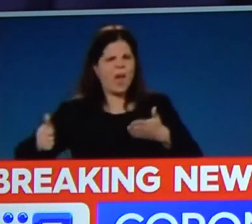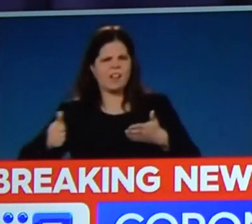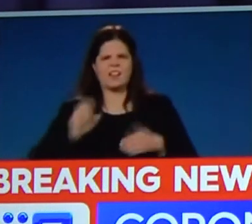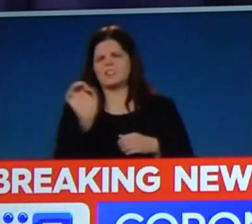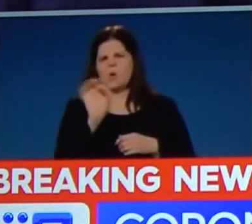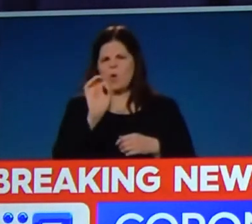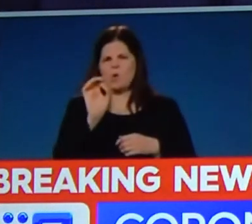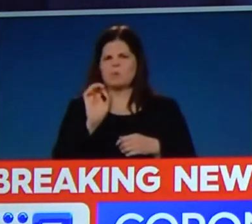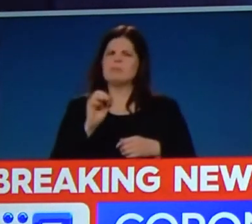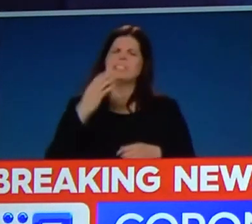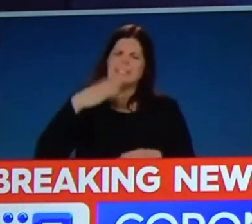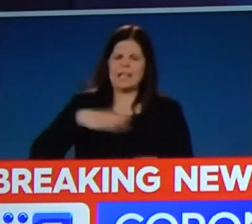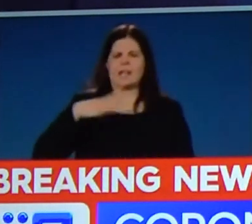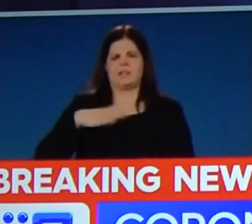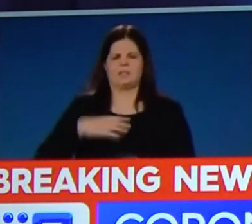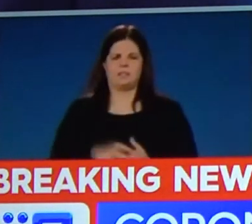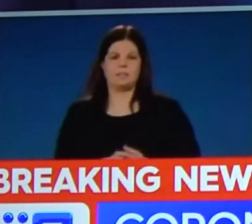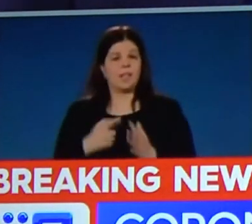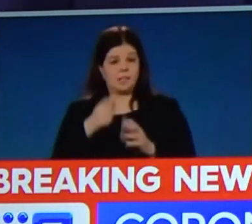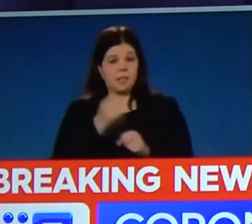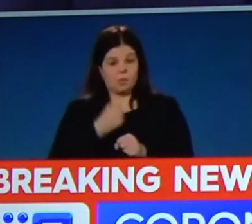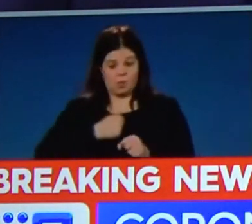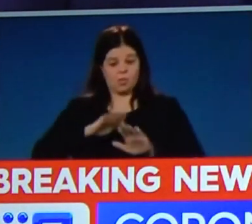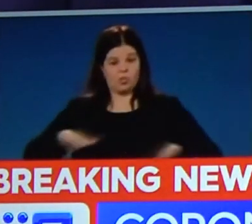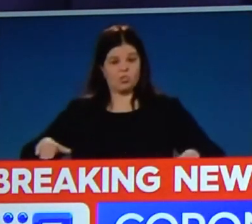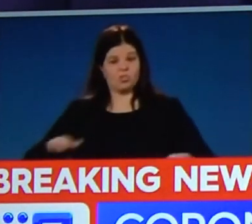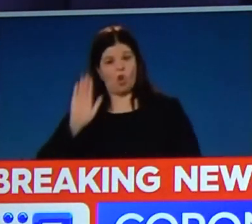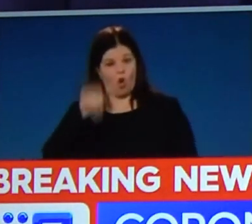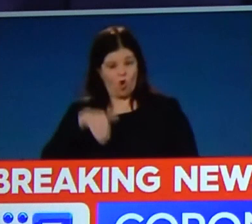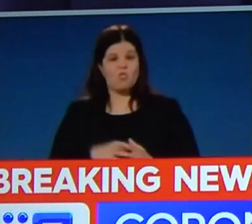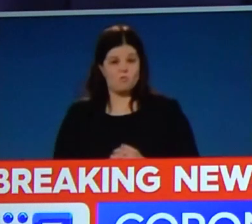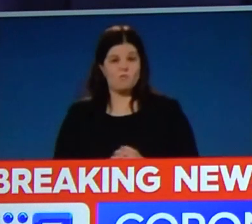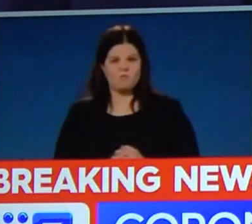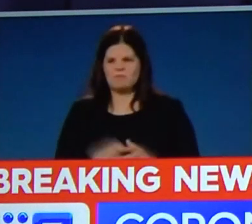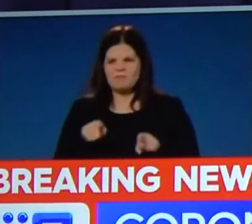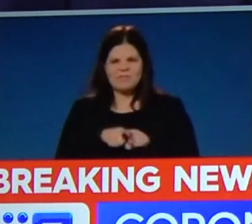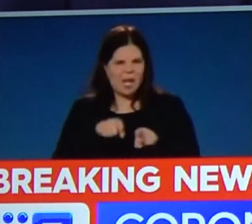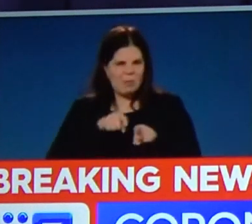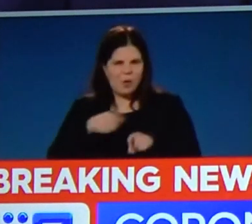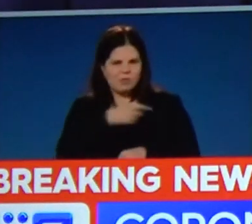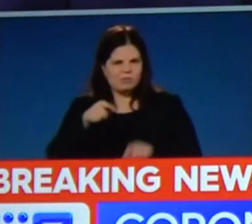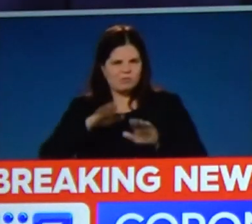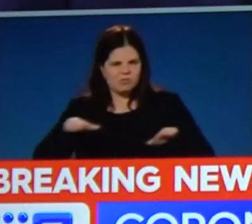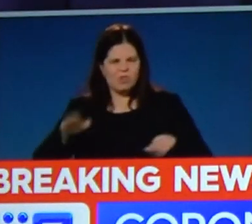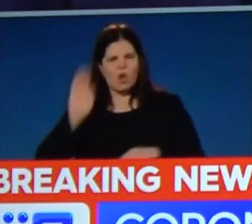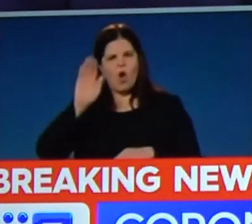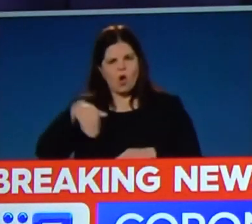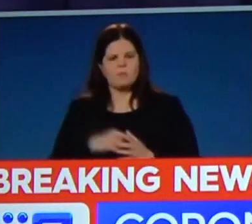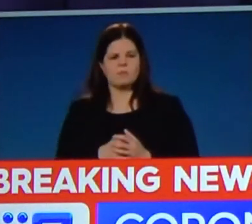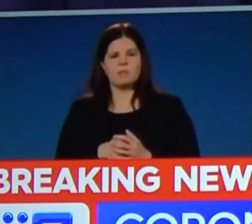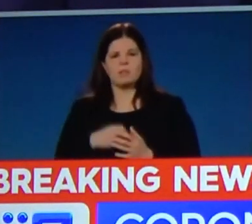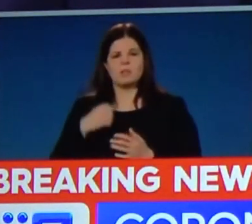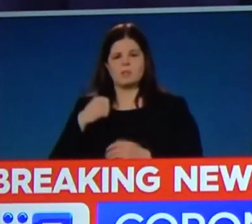example. Our kids are at home now, as are most kids, and Jenny went